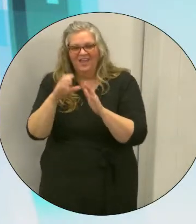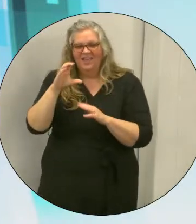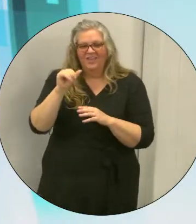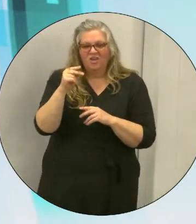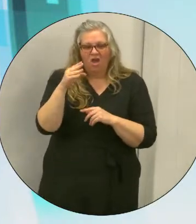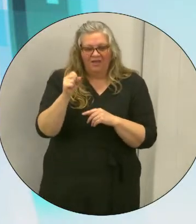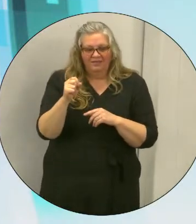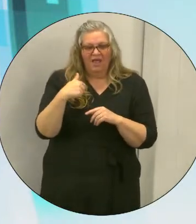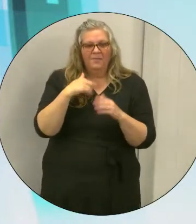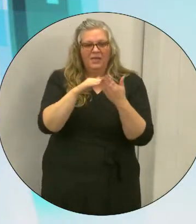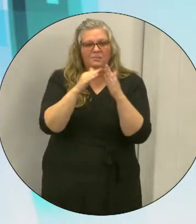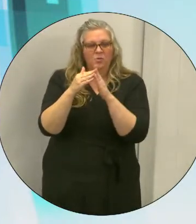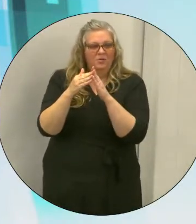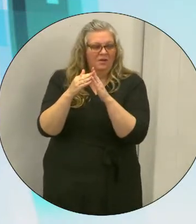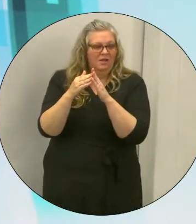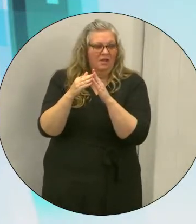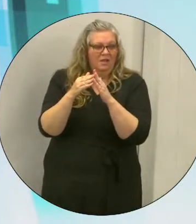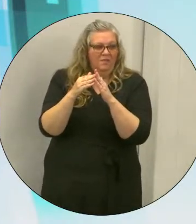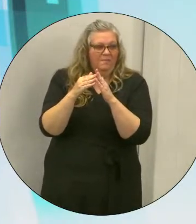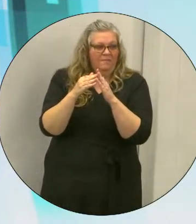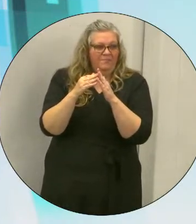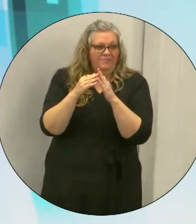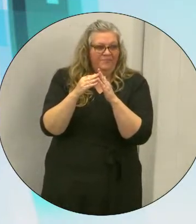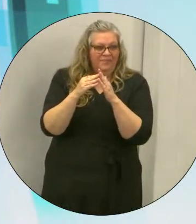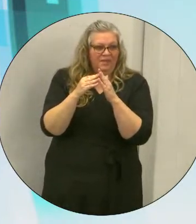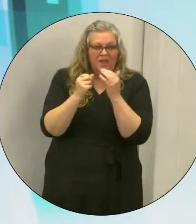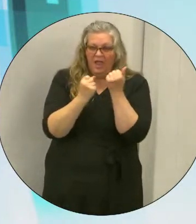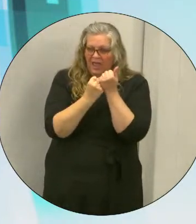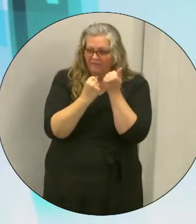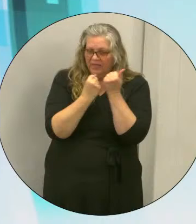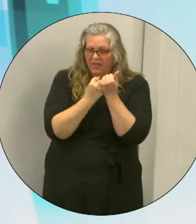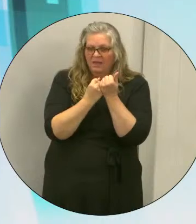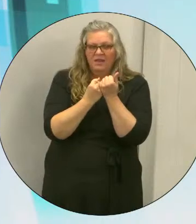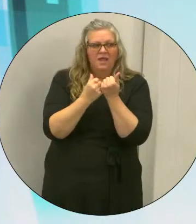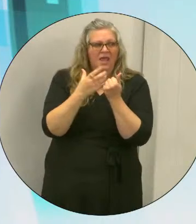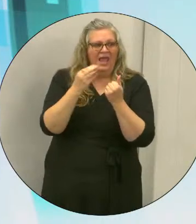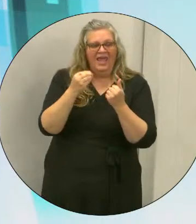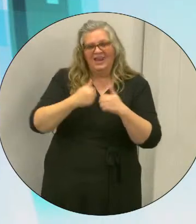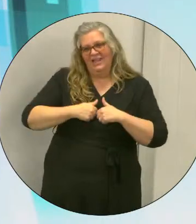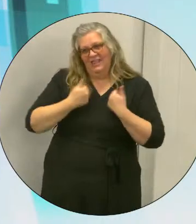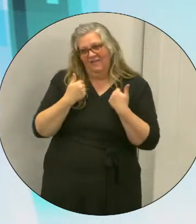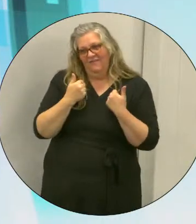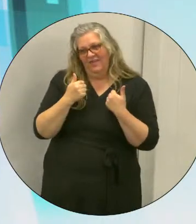community advocate and resident of District